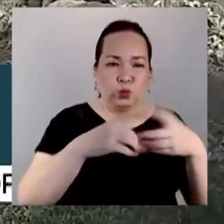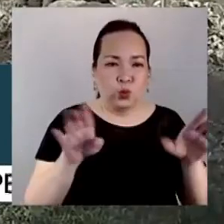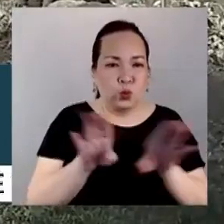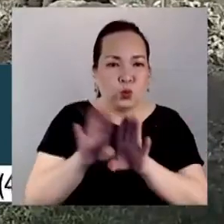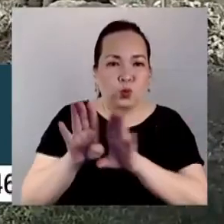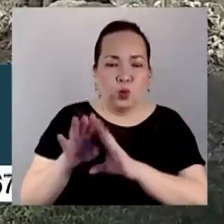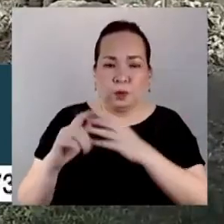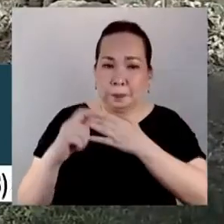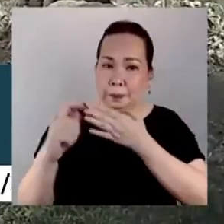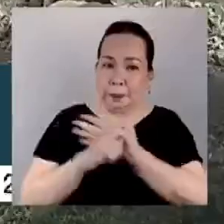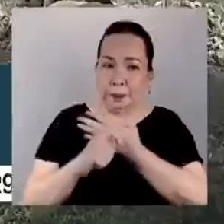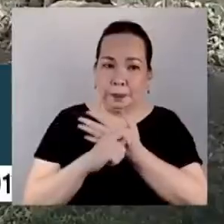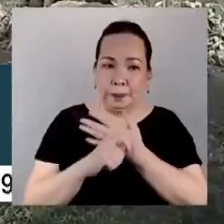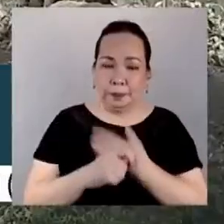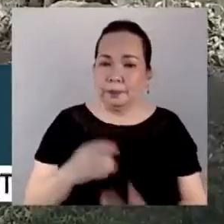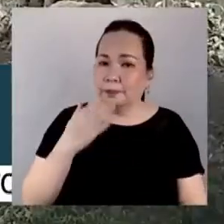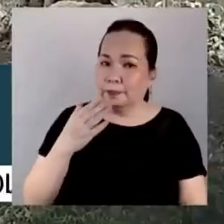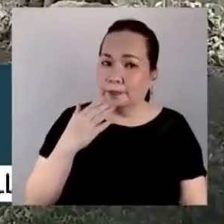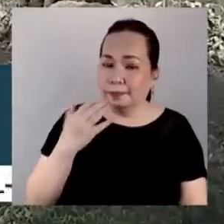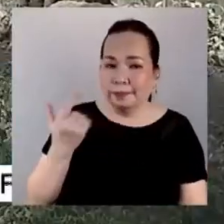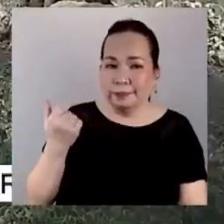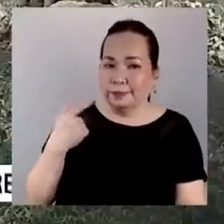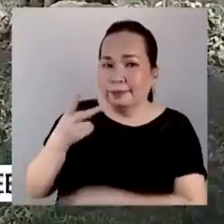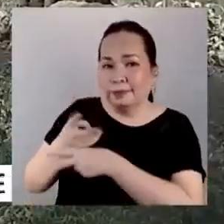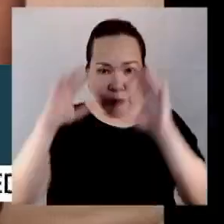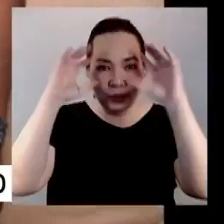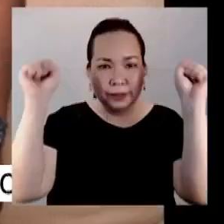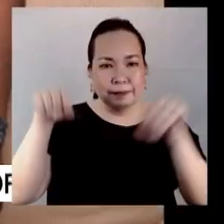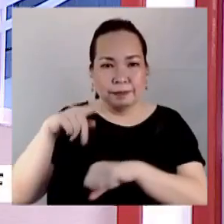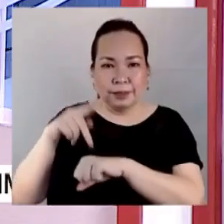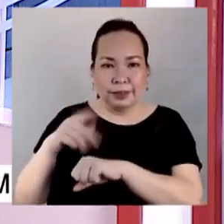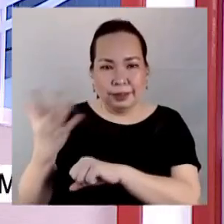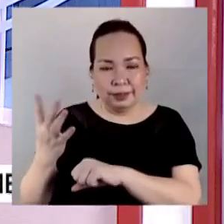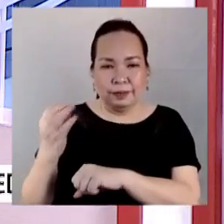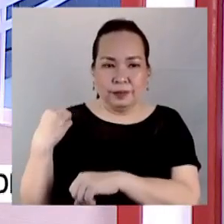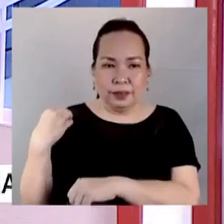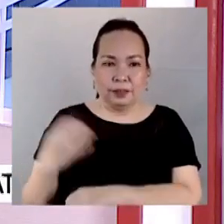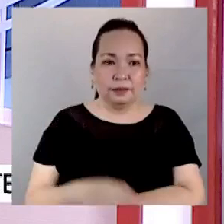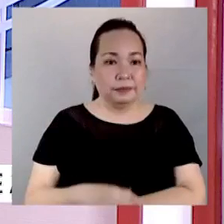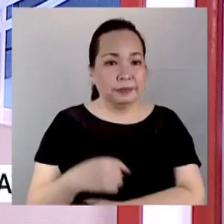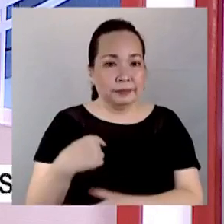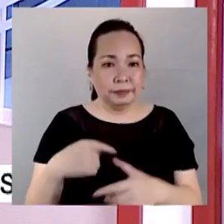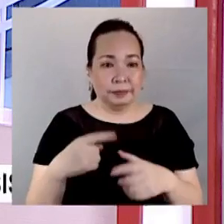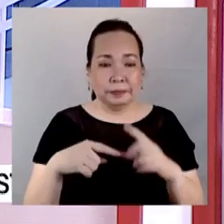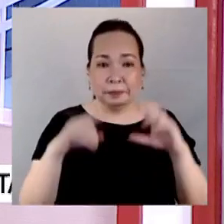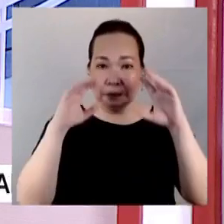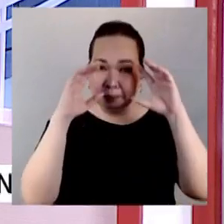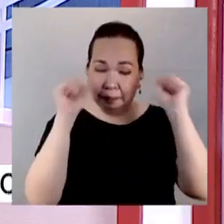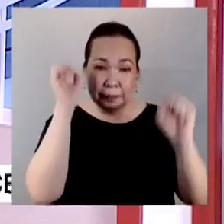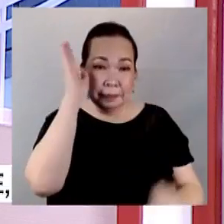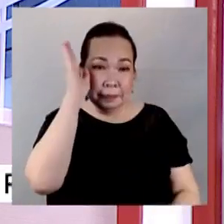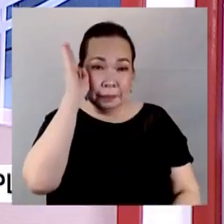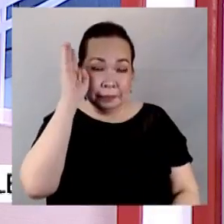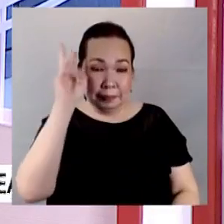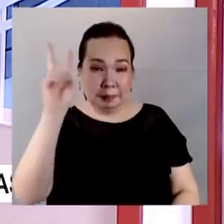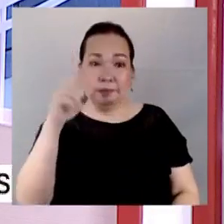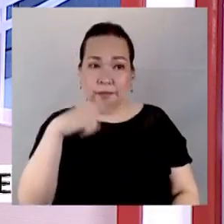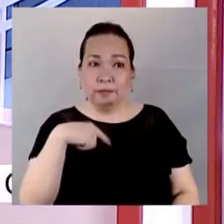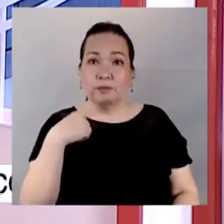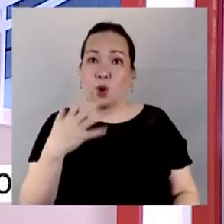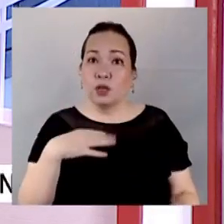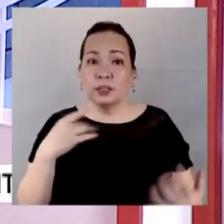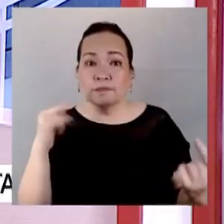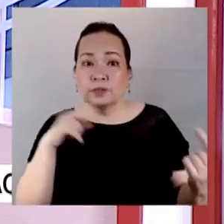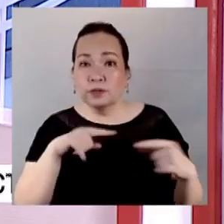there joining us on the line. Take care, Jose, and keep safe. President-elect Marcos receives more courtesy visits, this time from the United